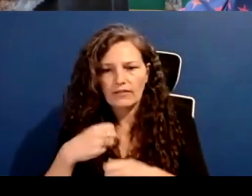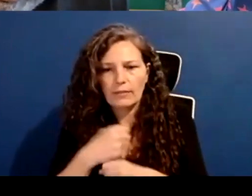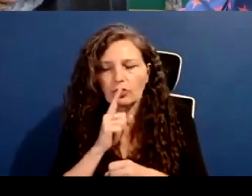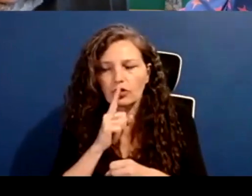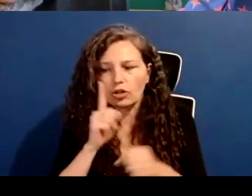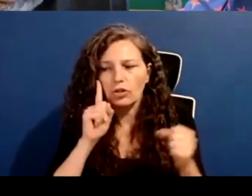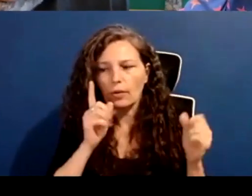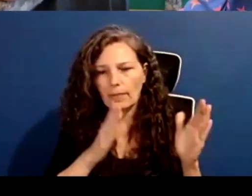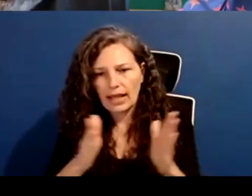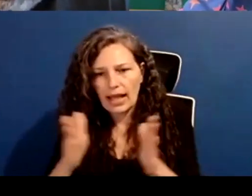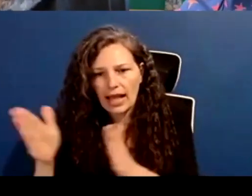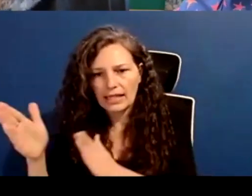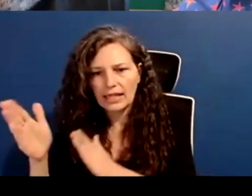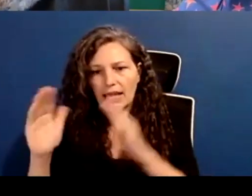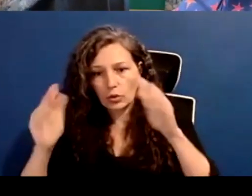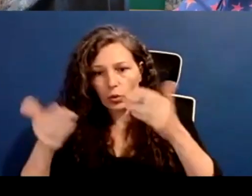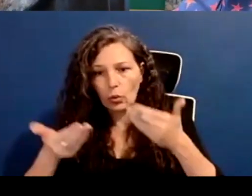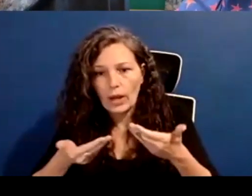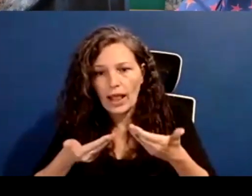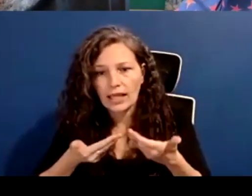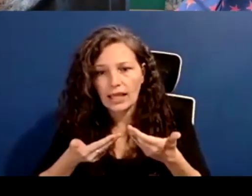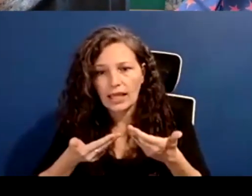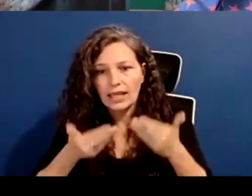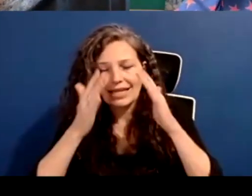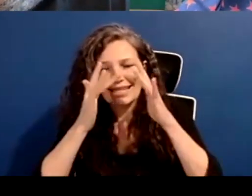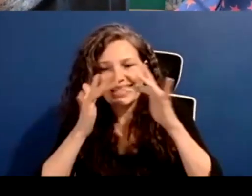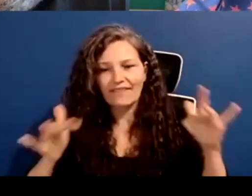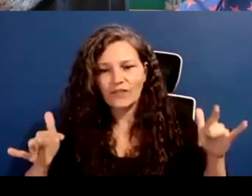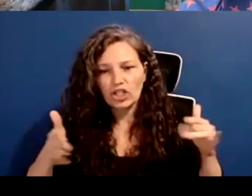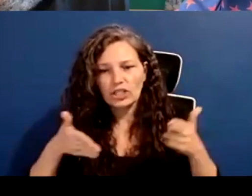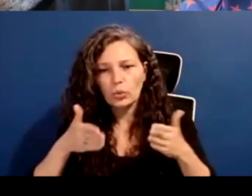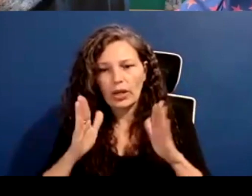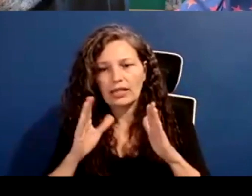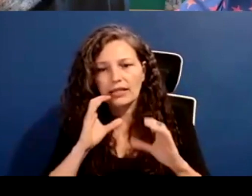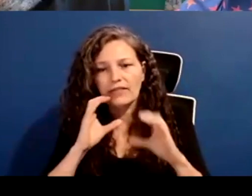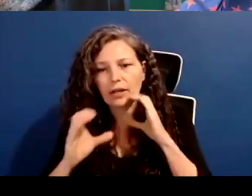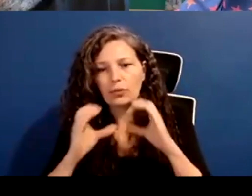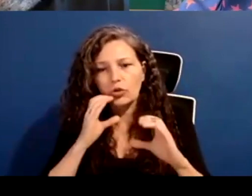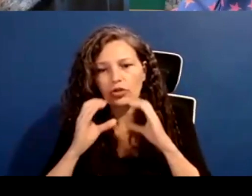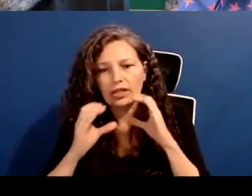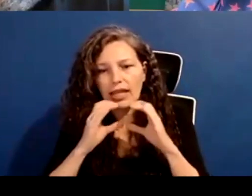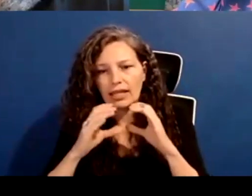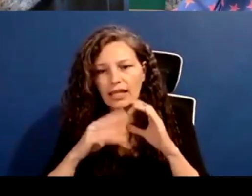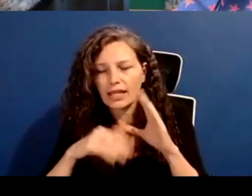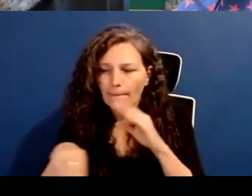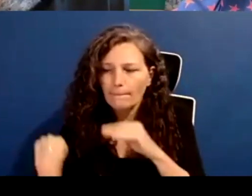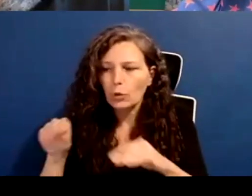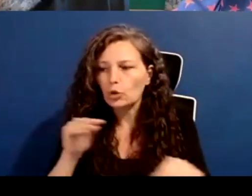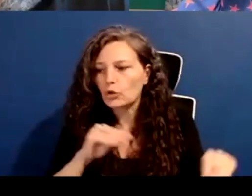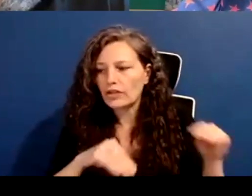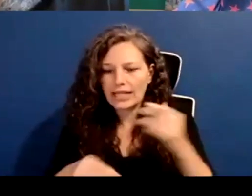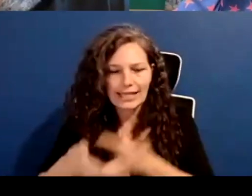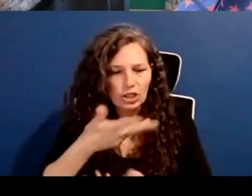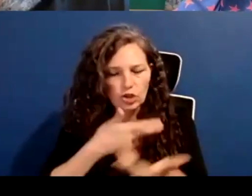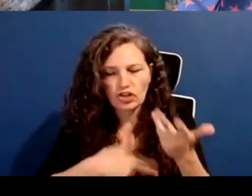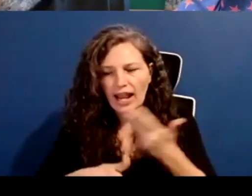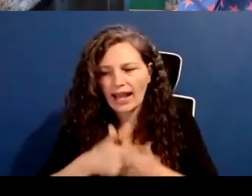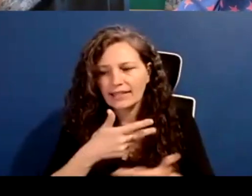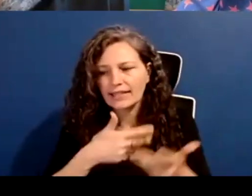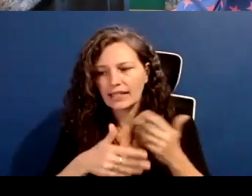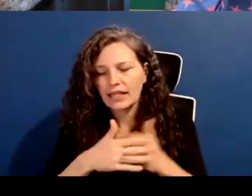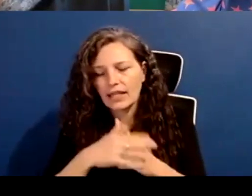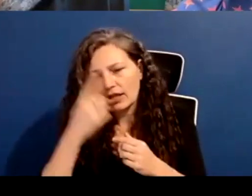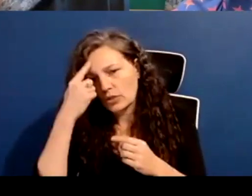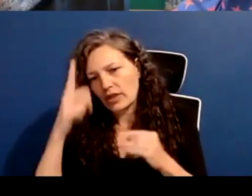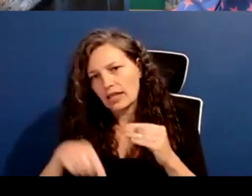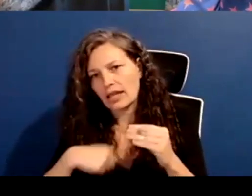and welcoming diverse ways of communicating, moving, interacting. So think about